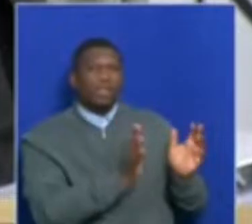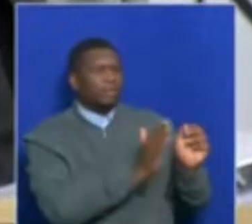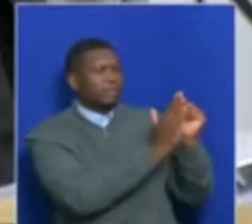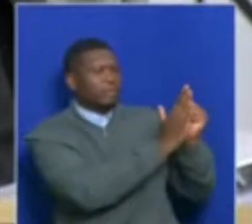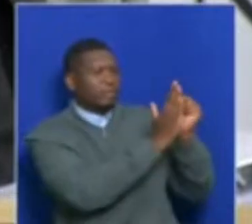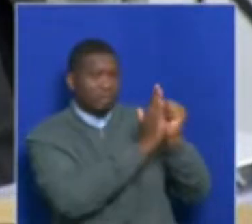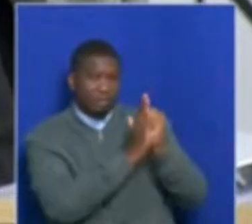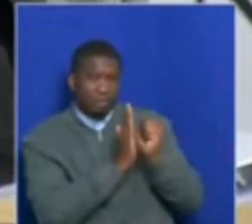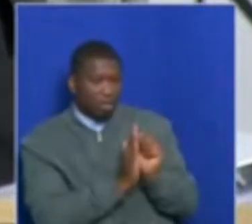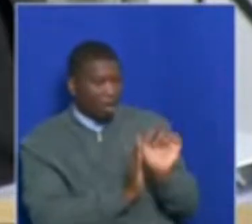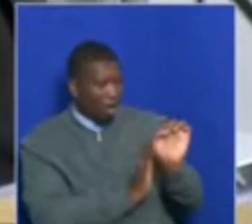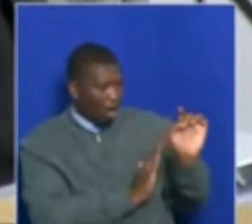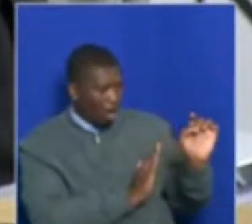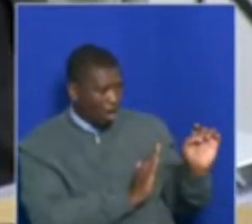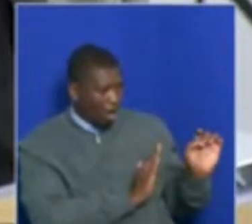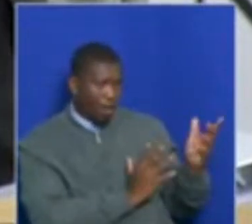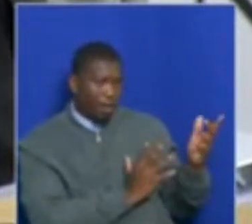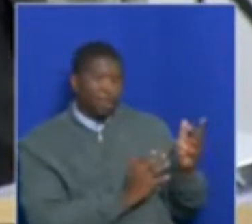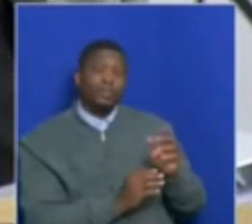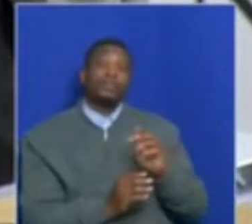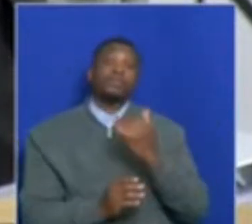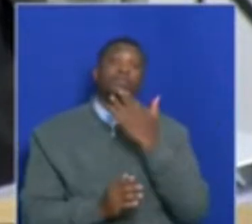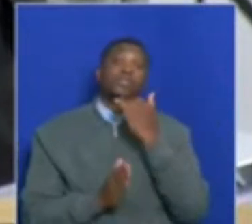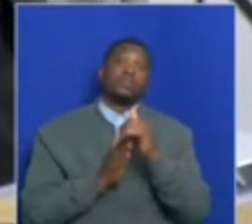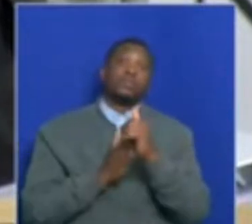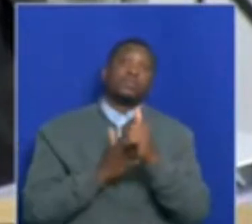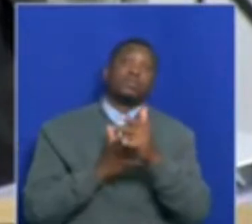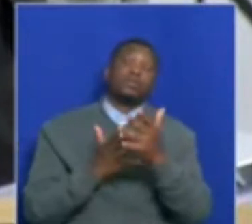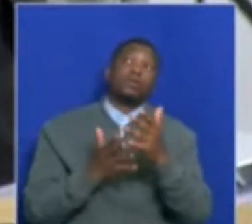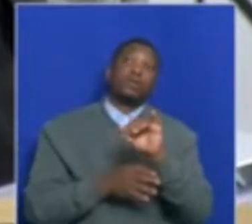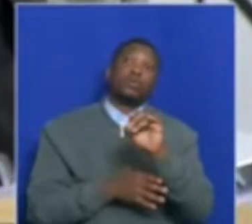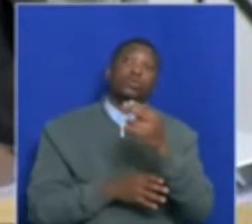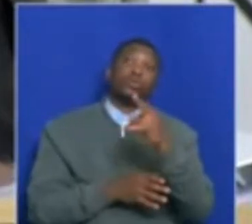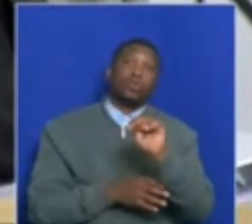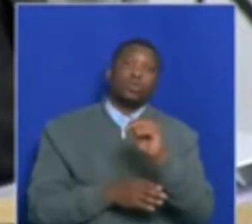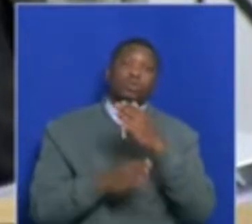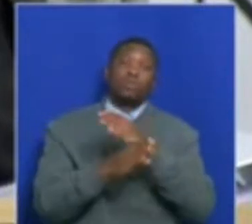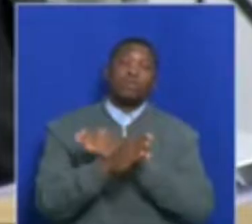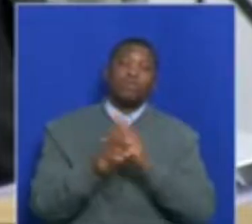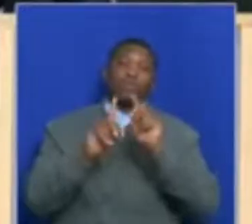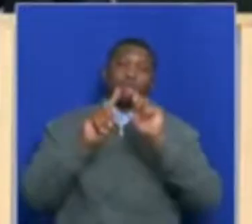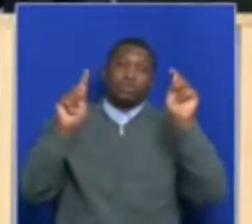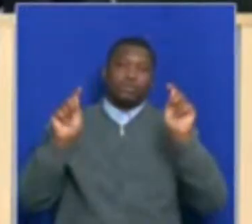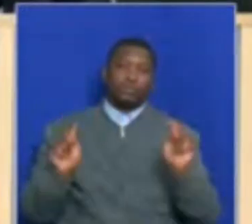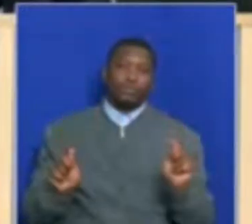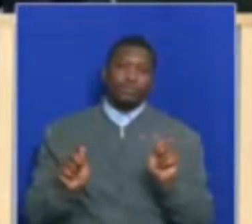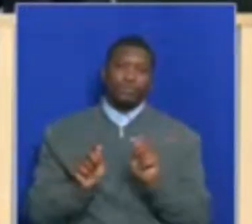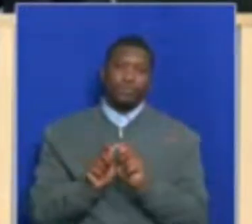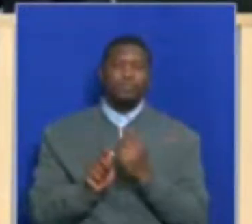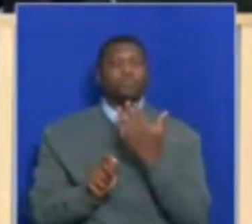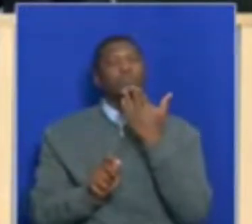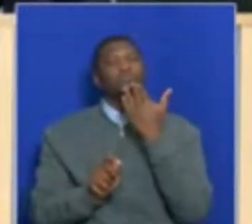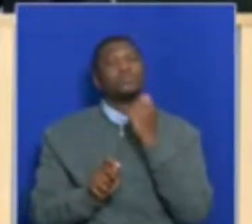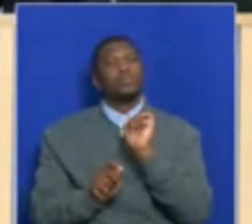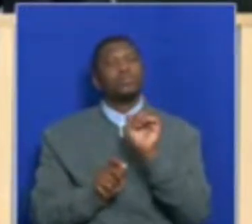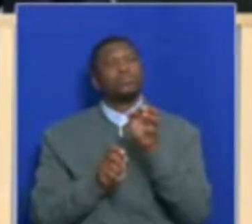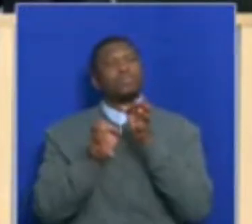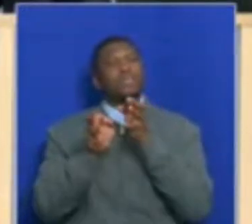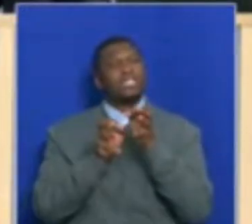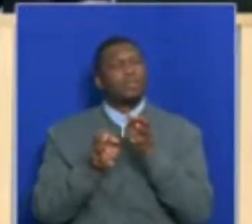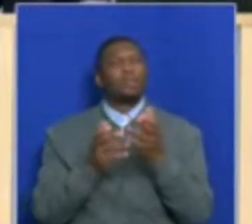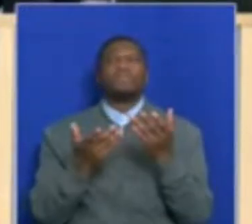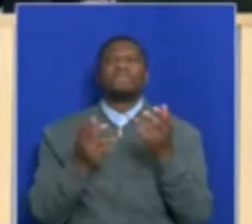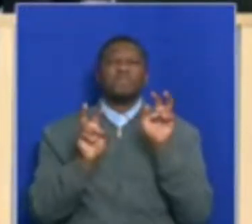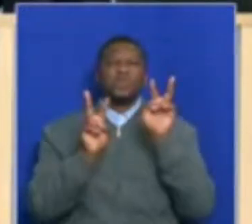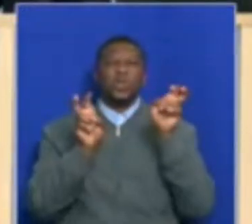Director John, before you go to the table, just explain the concept of extrajudicial killings and how is